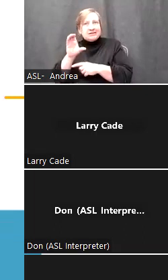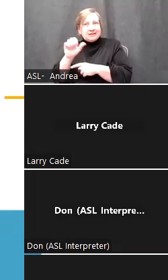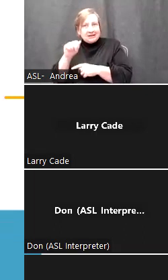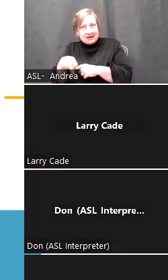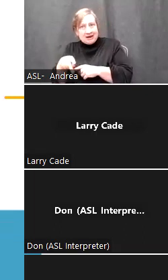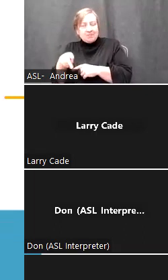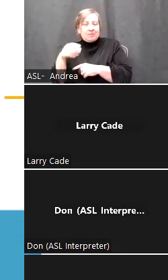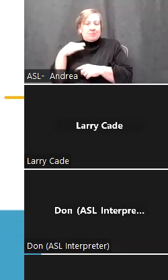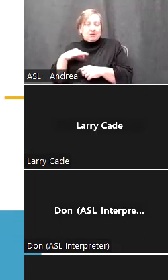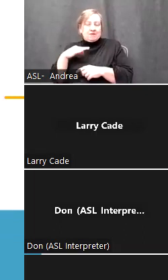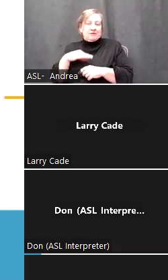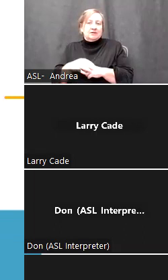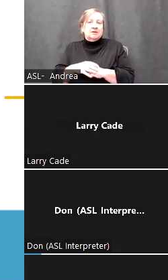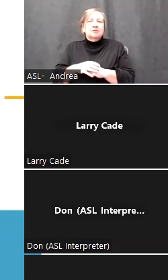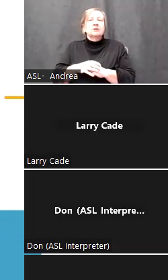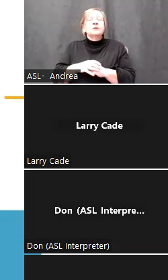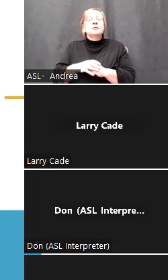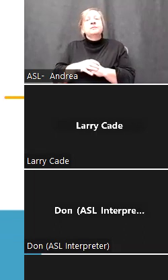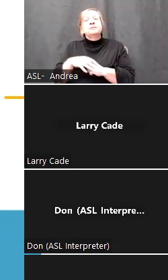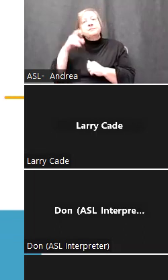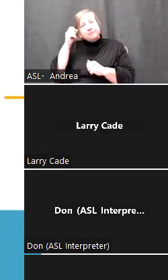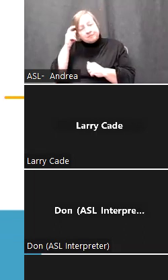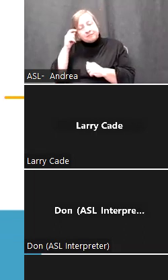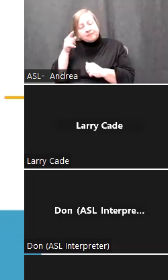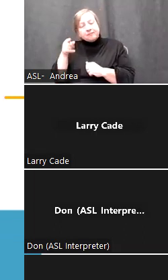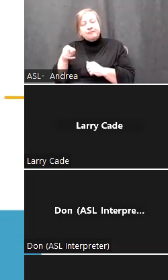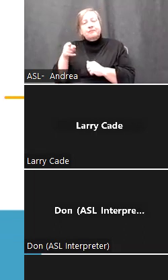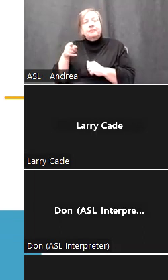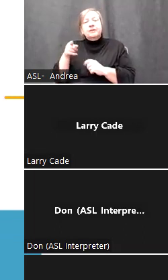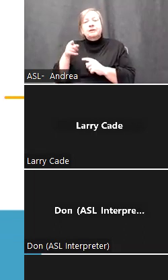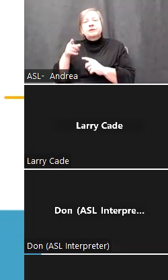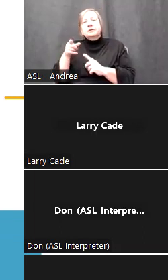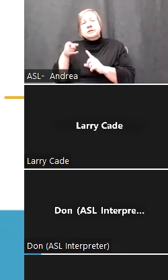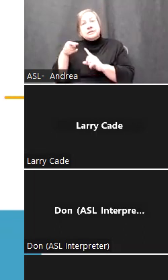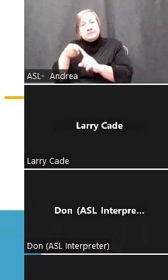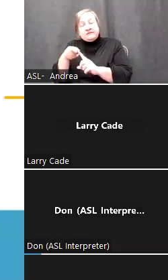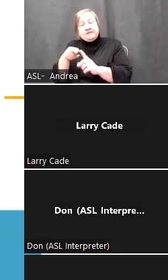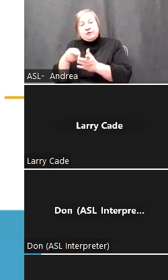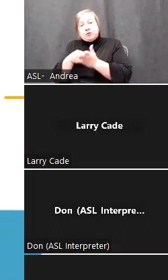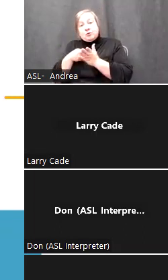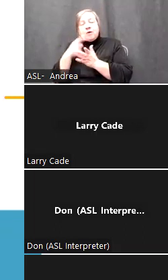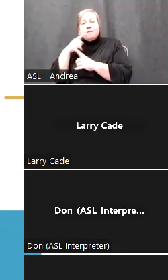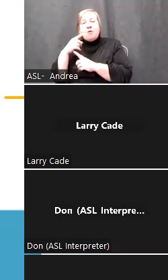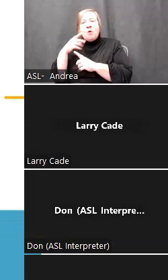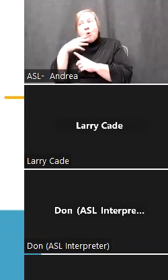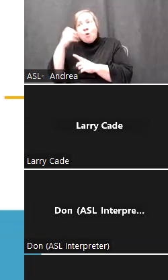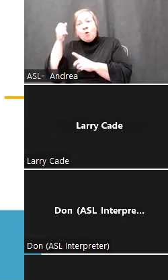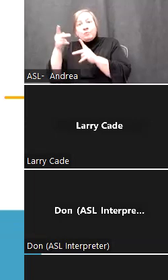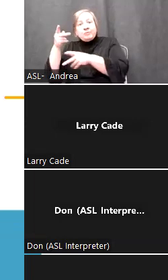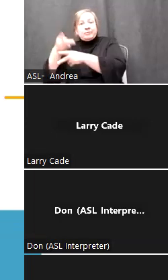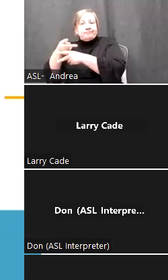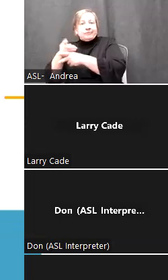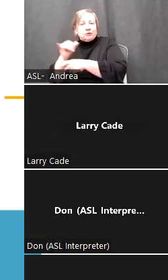for. There is also very specific requirements around elder care too. Some employees